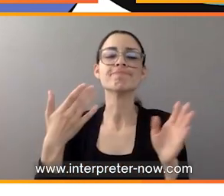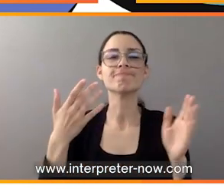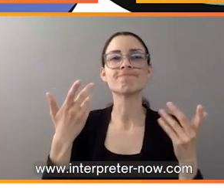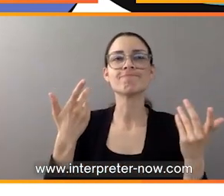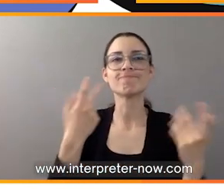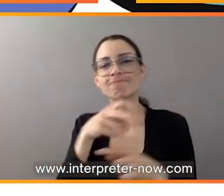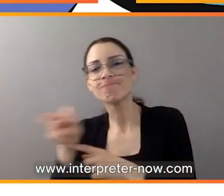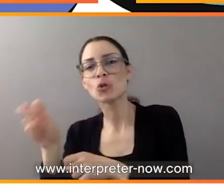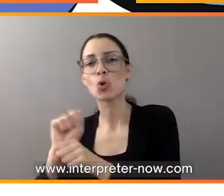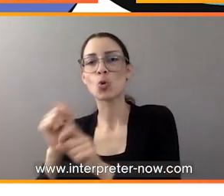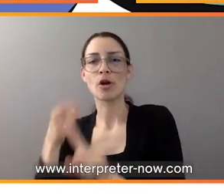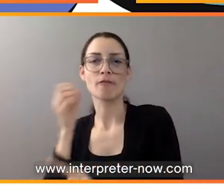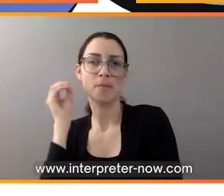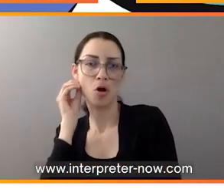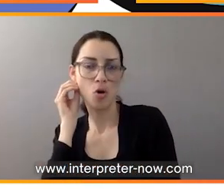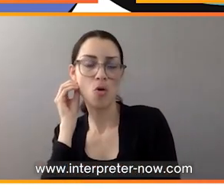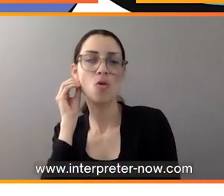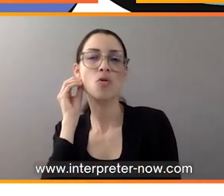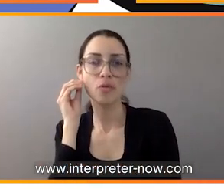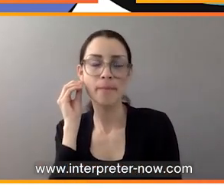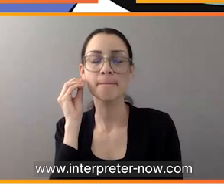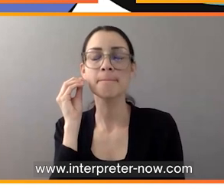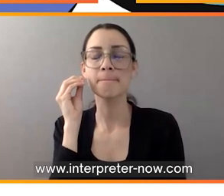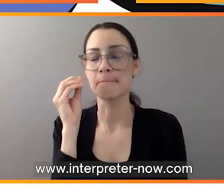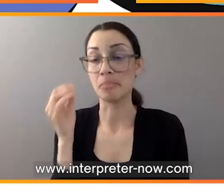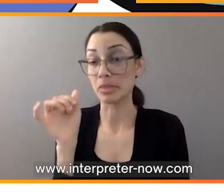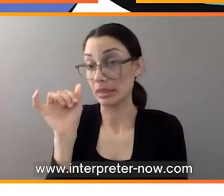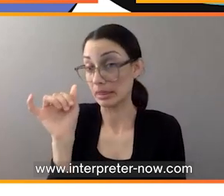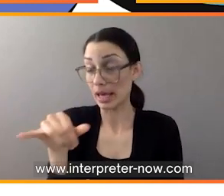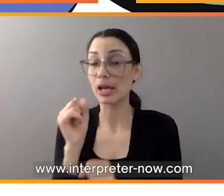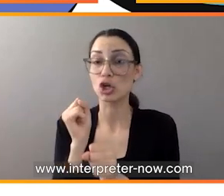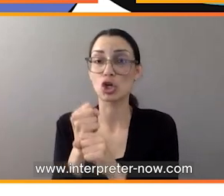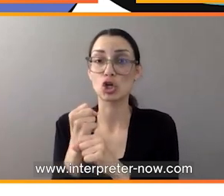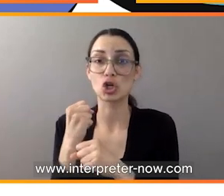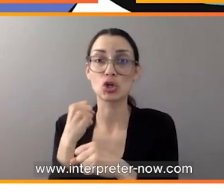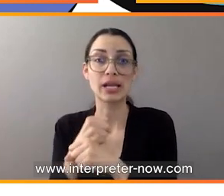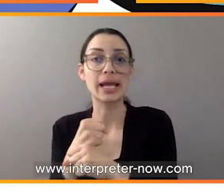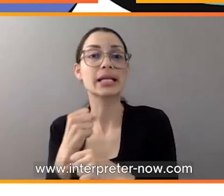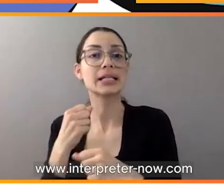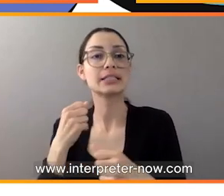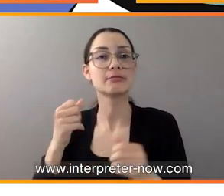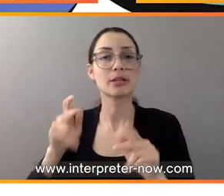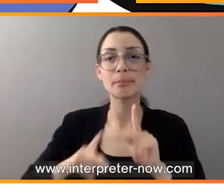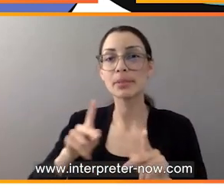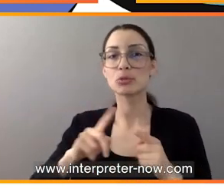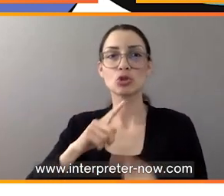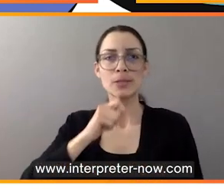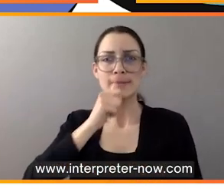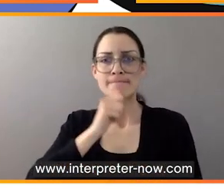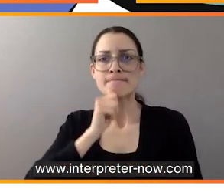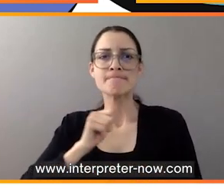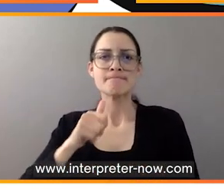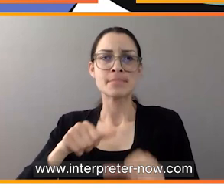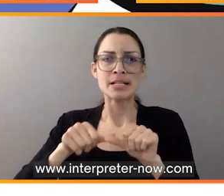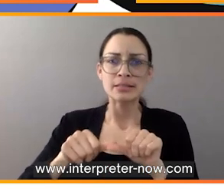already gone through this crazy change, aside from working from home, for the people that were, you know, in the office and now having to work from home.